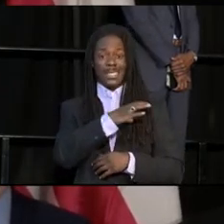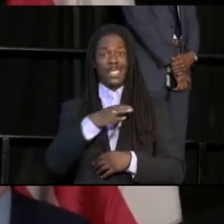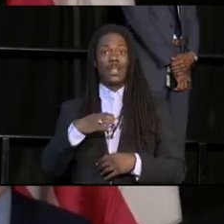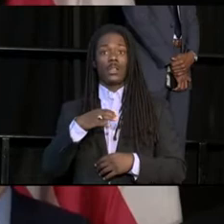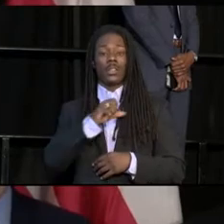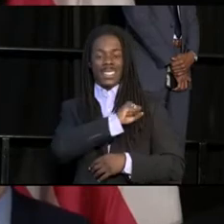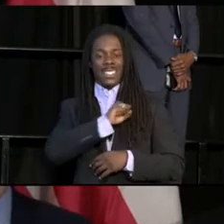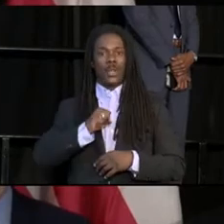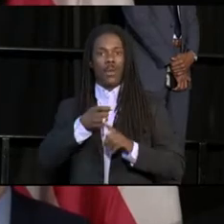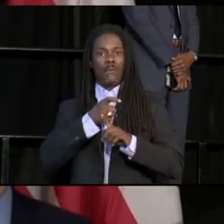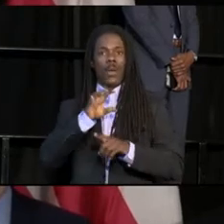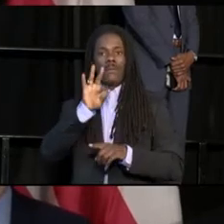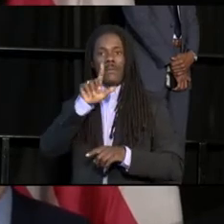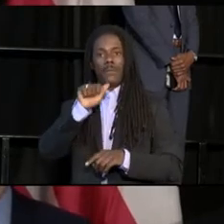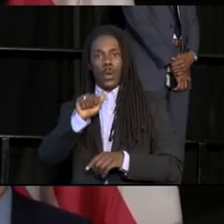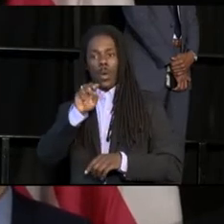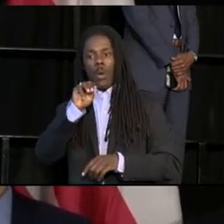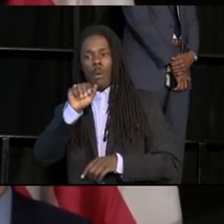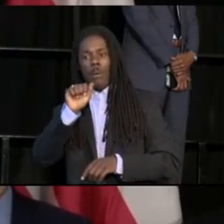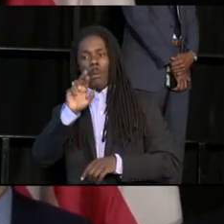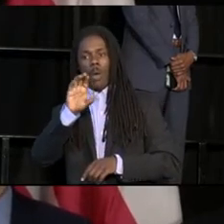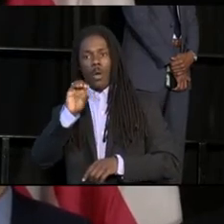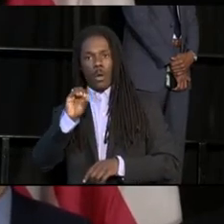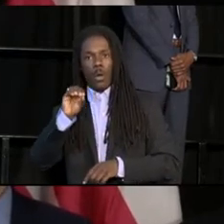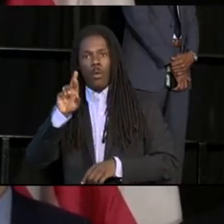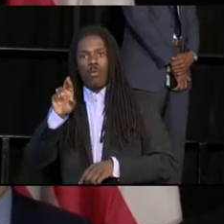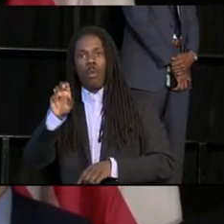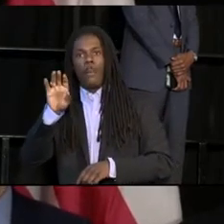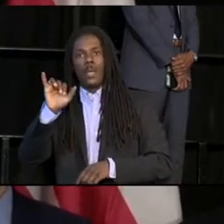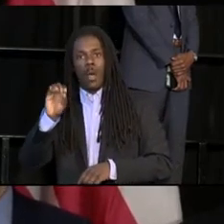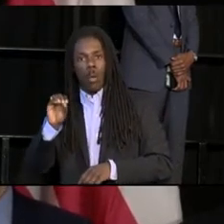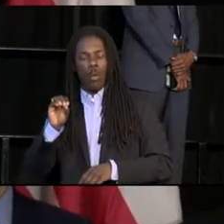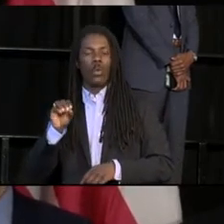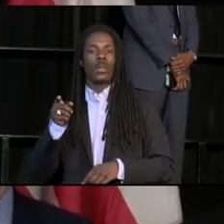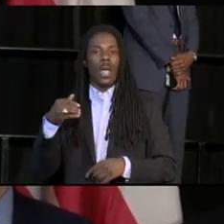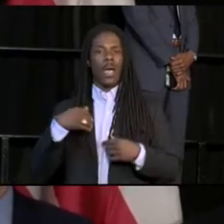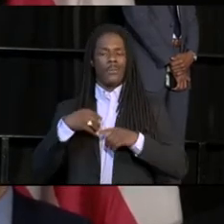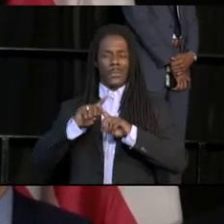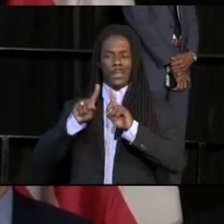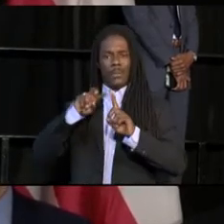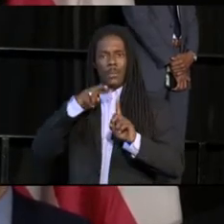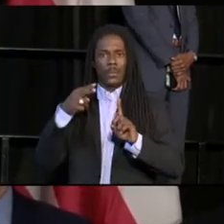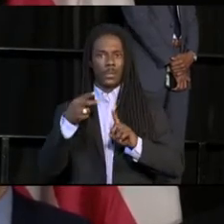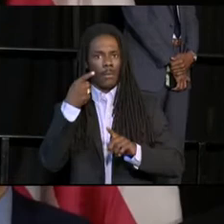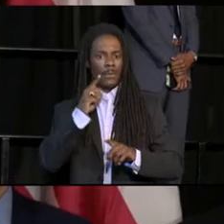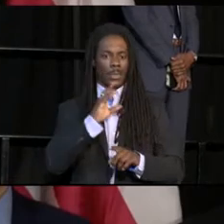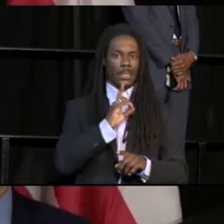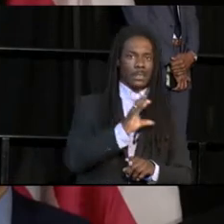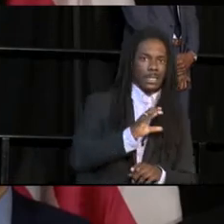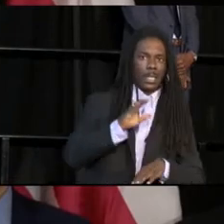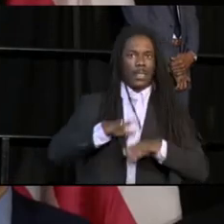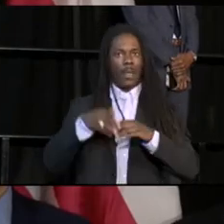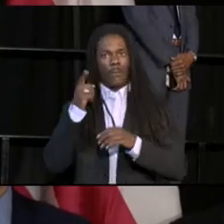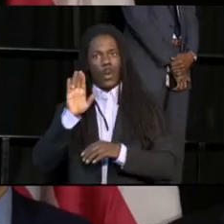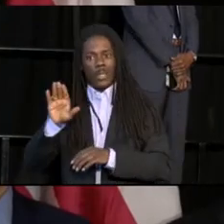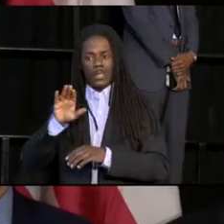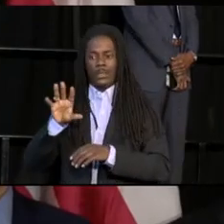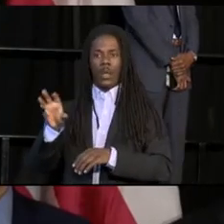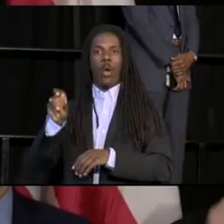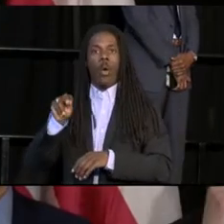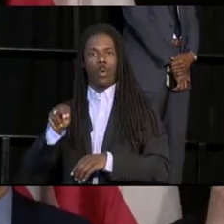Florida, Marco Rubio, has a different standard for the District of Columbia than he does for his own